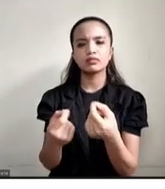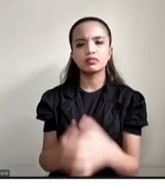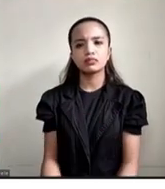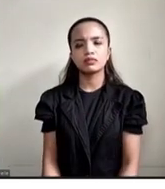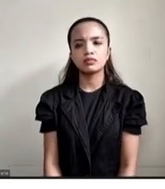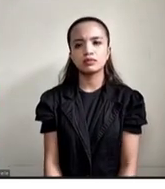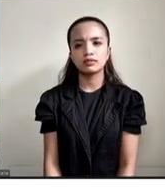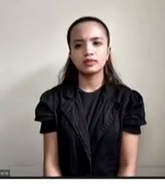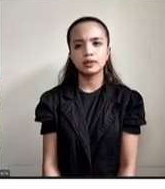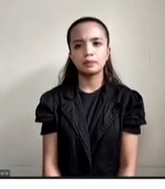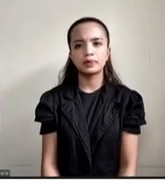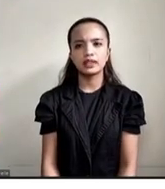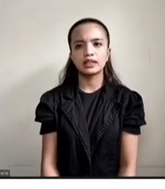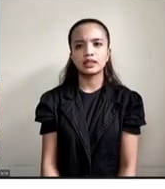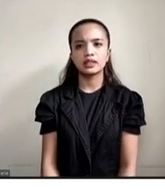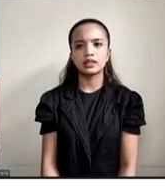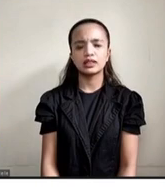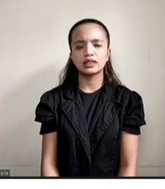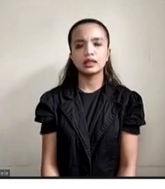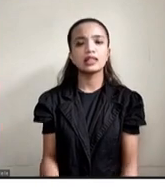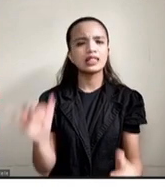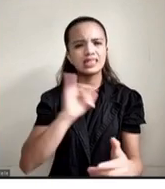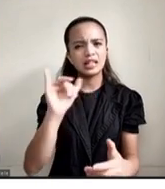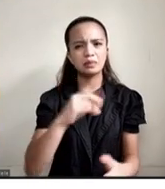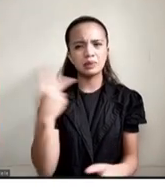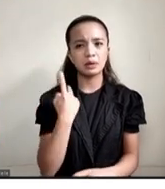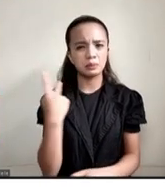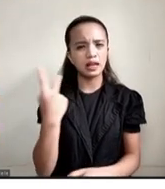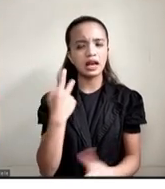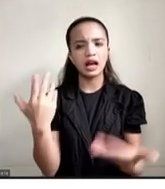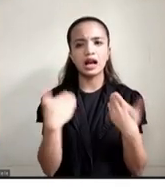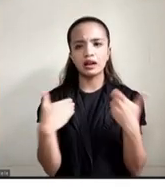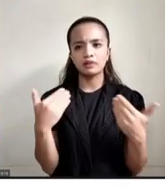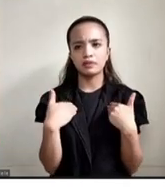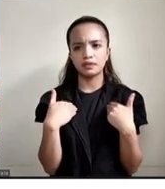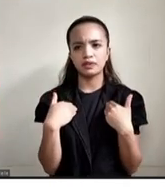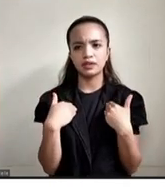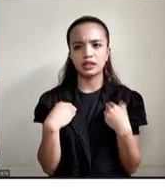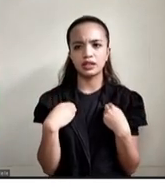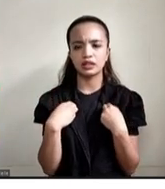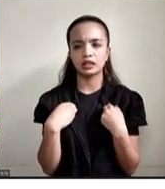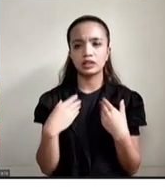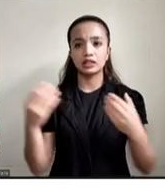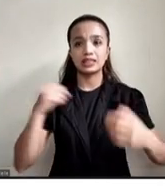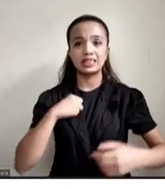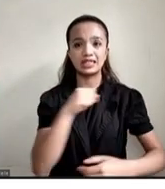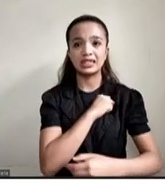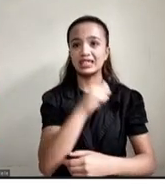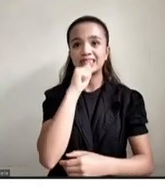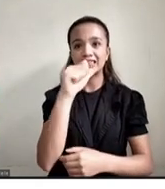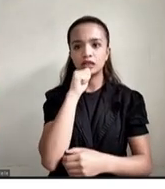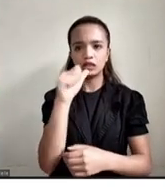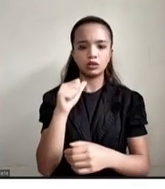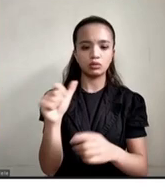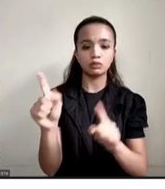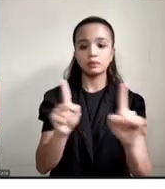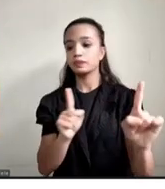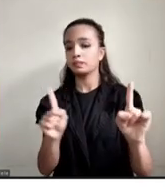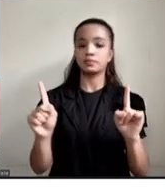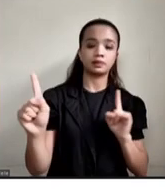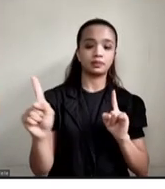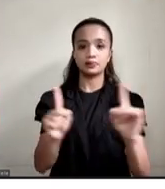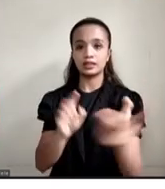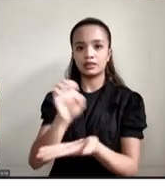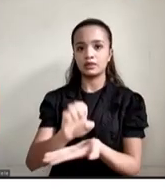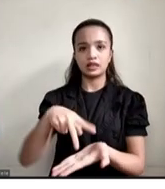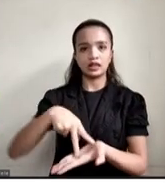So parang meron na kaming ano, parang at least when he left the Senate, hindi na kami nag-iiwasan sa hallway tsaka sa elevator, di